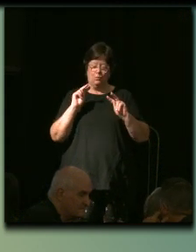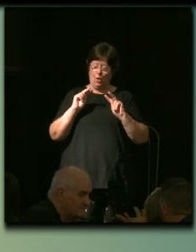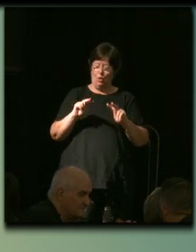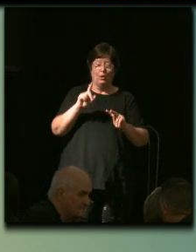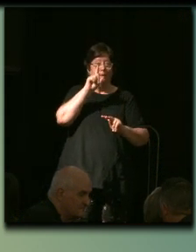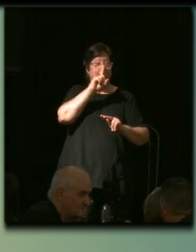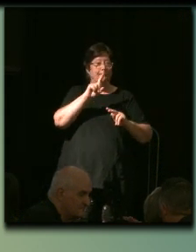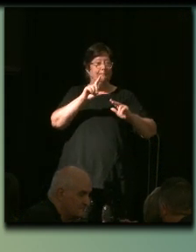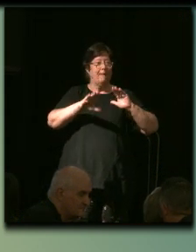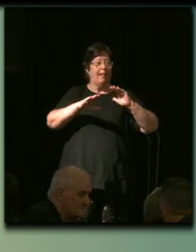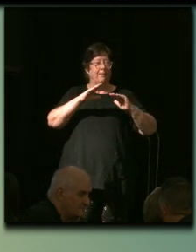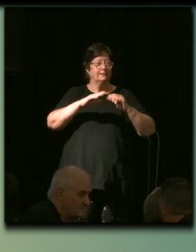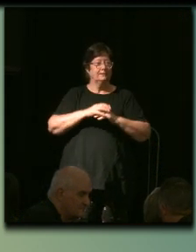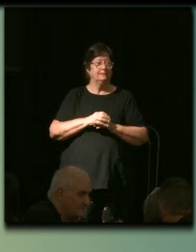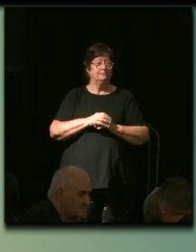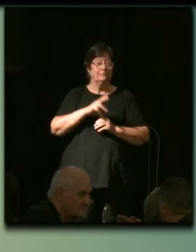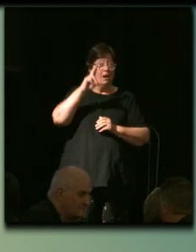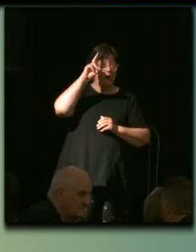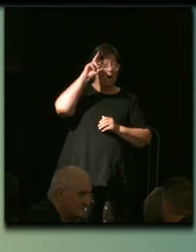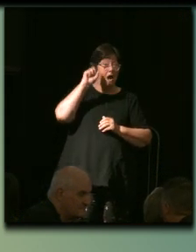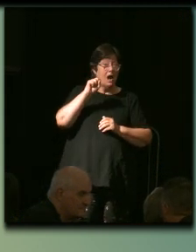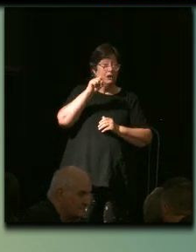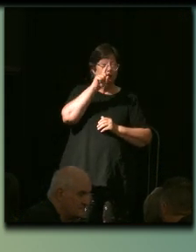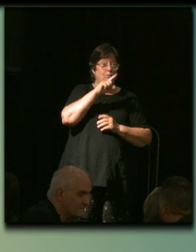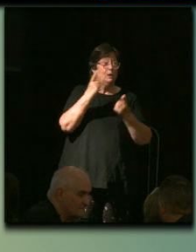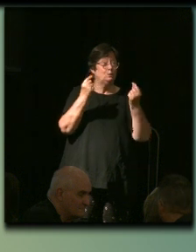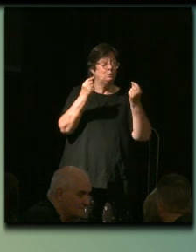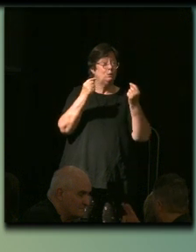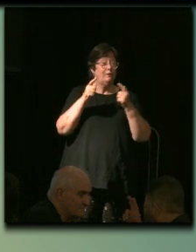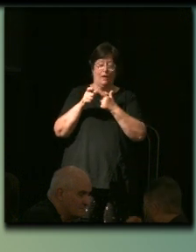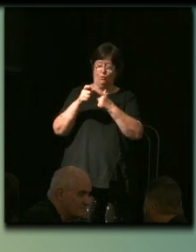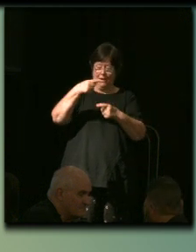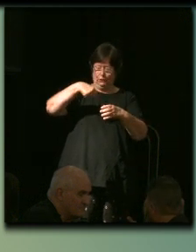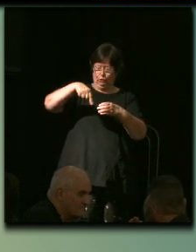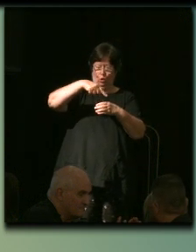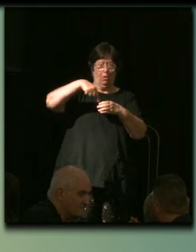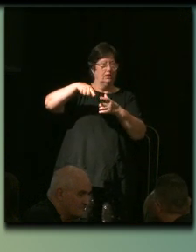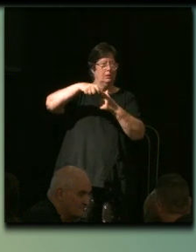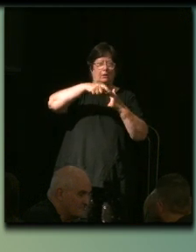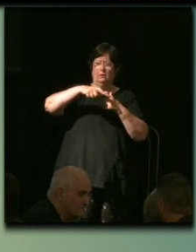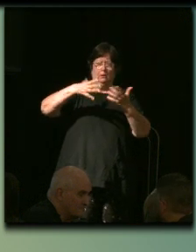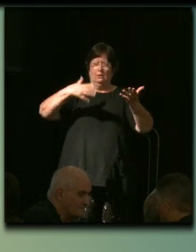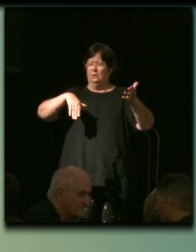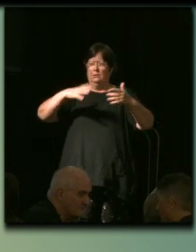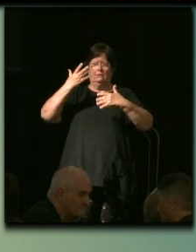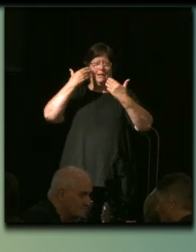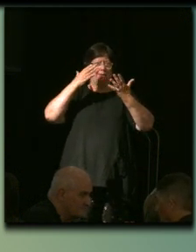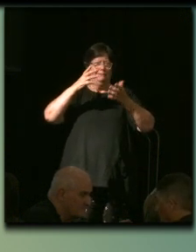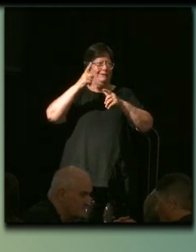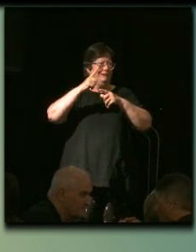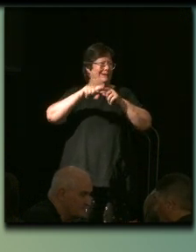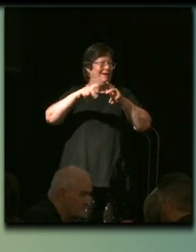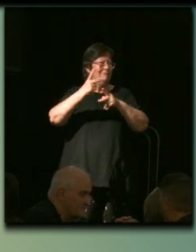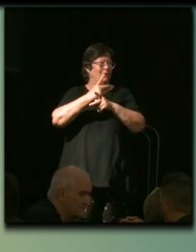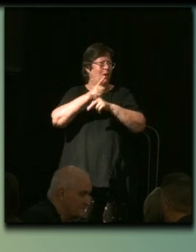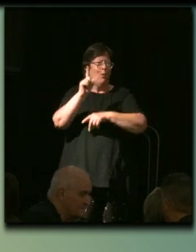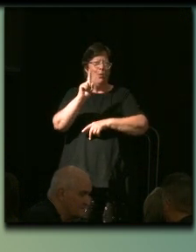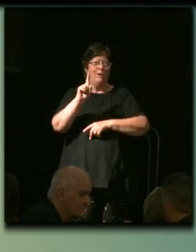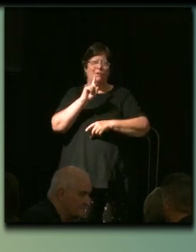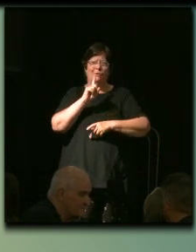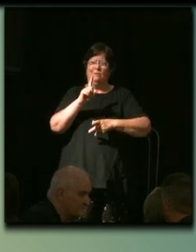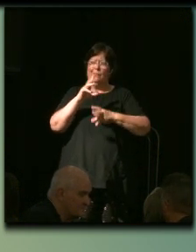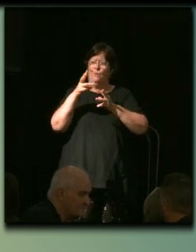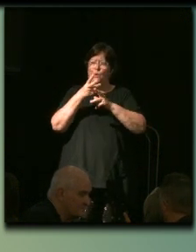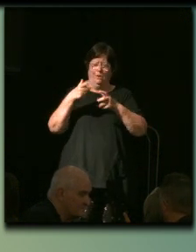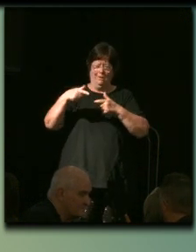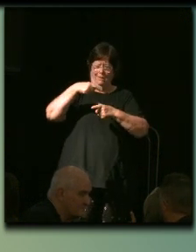balance. The Usher mice run in circles because they have a difficult time knowing where they are in the world. And when